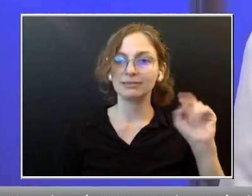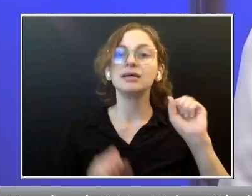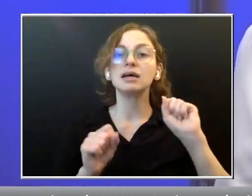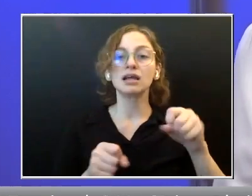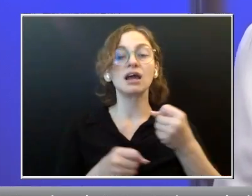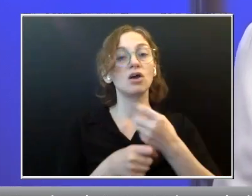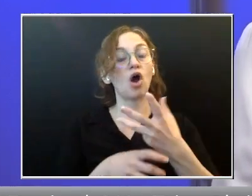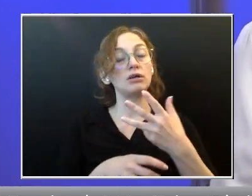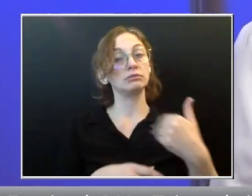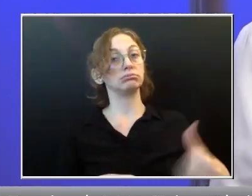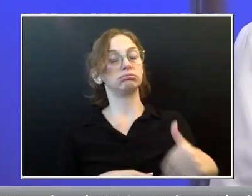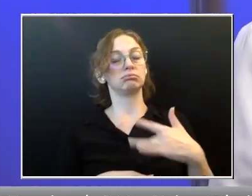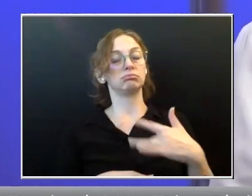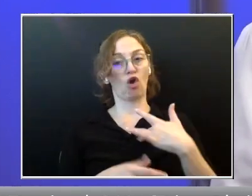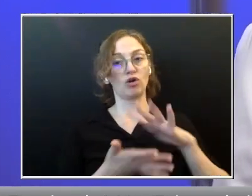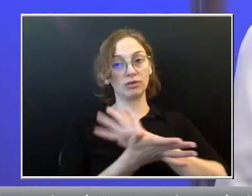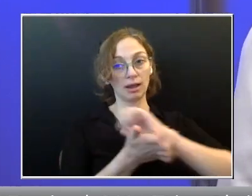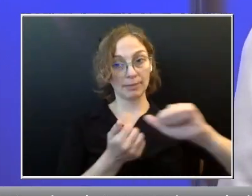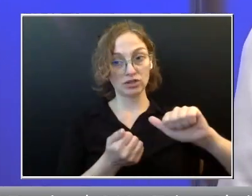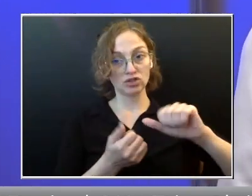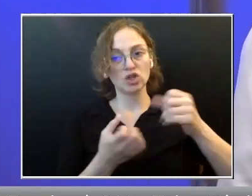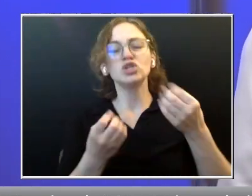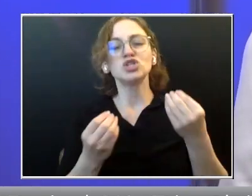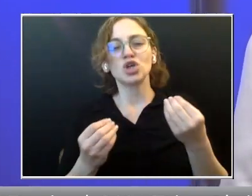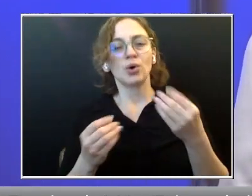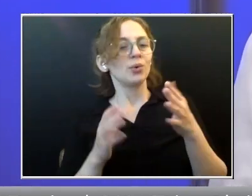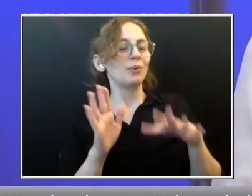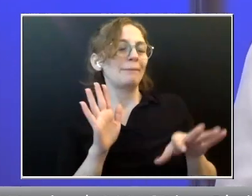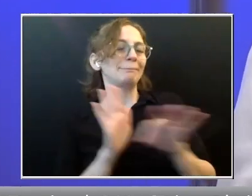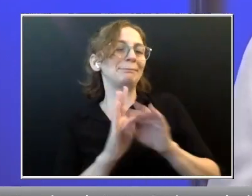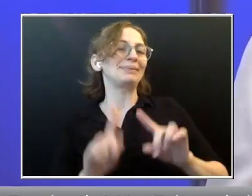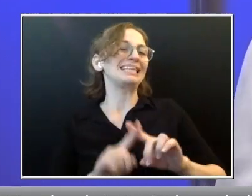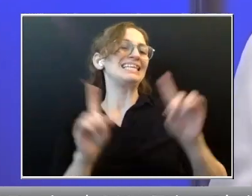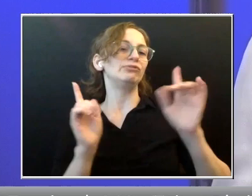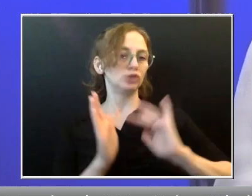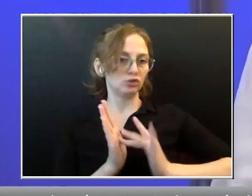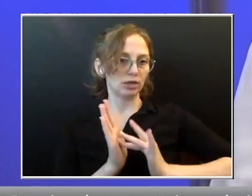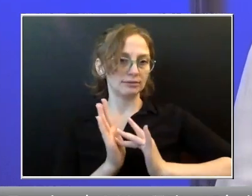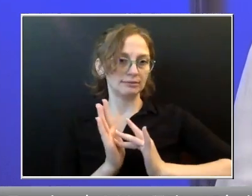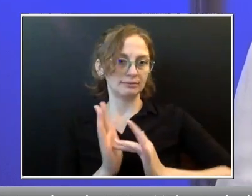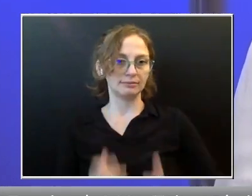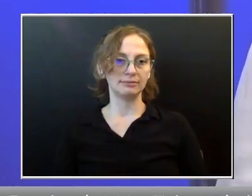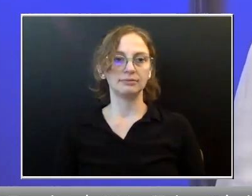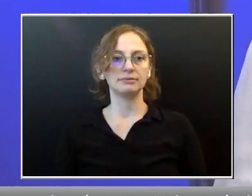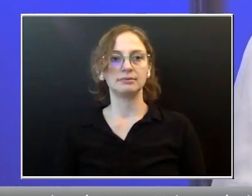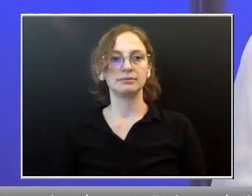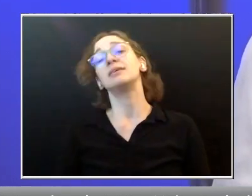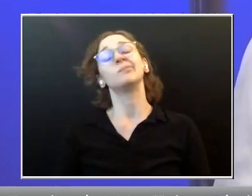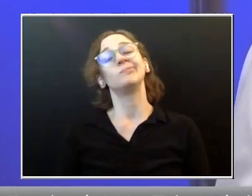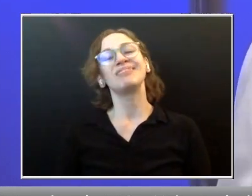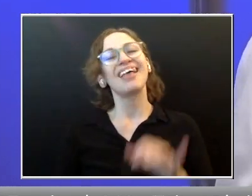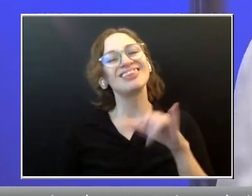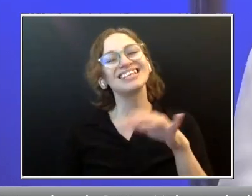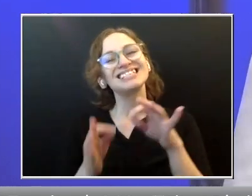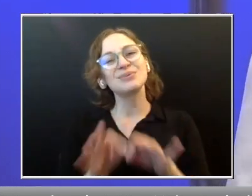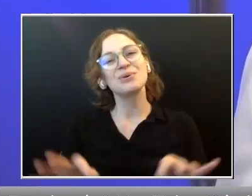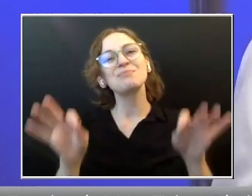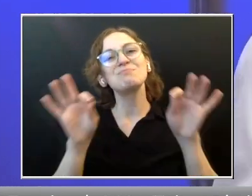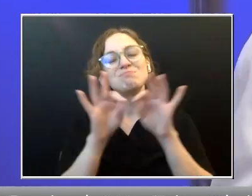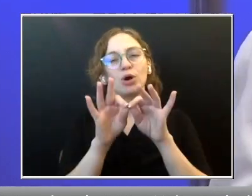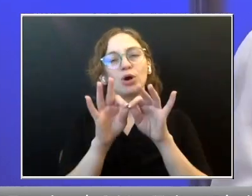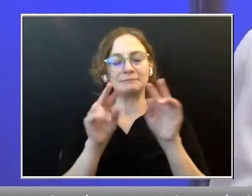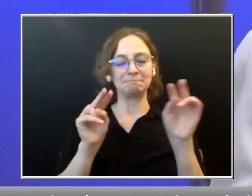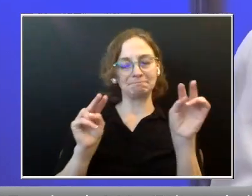we selected different drugs for her. And that's so important to weigh the risks and benefits of